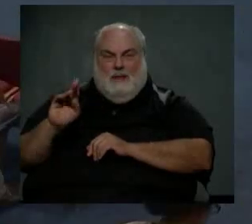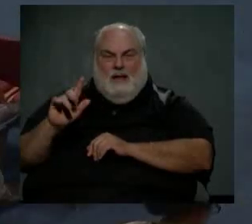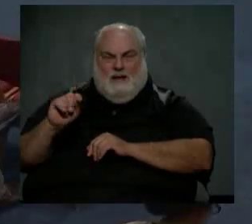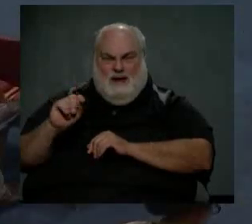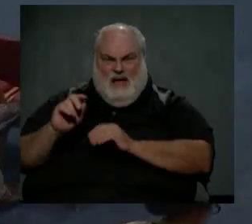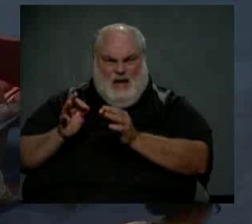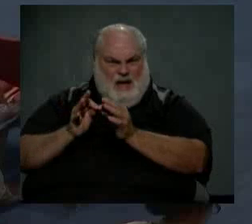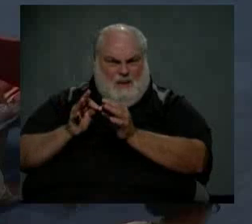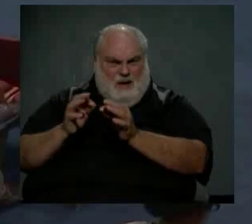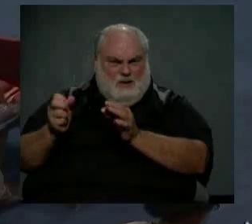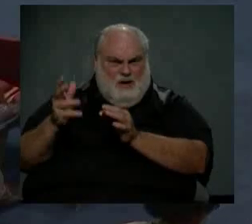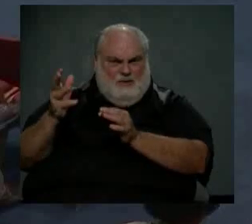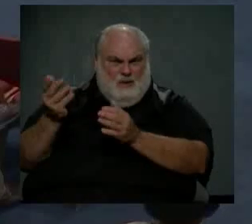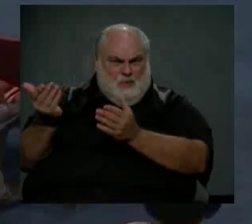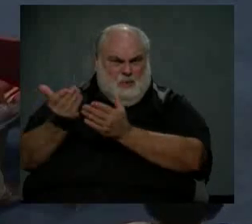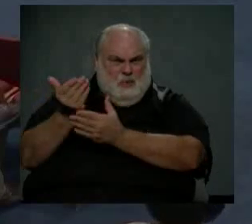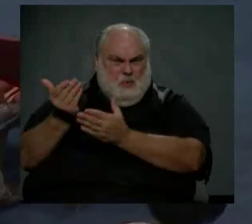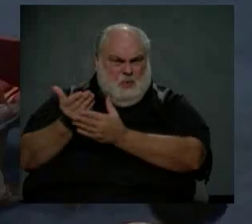they new? Ooh,